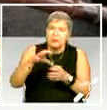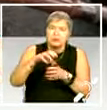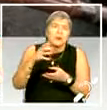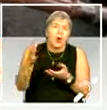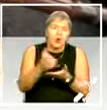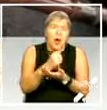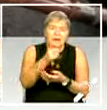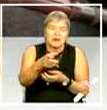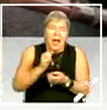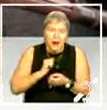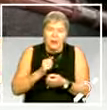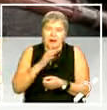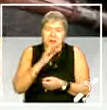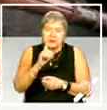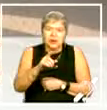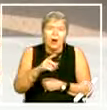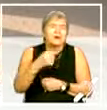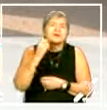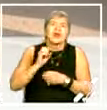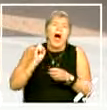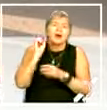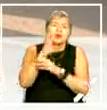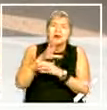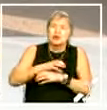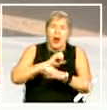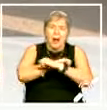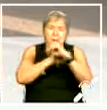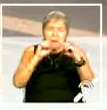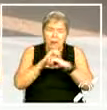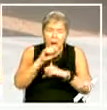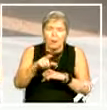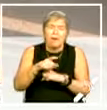de armata israeliană se numără aruncătoare de grenadă, grenade termobarice și rachete.